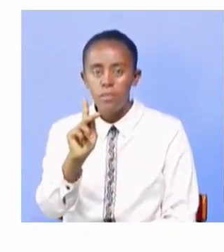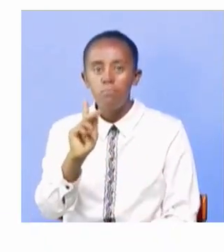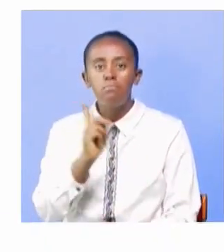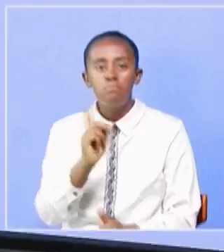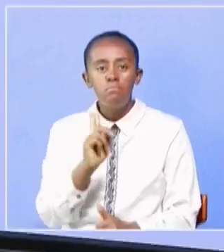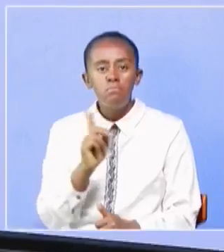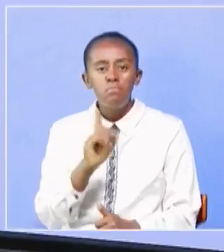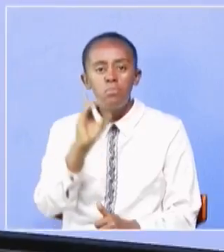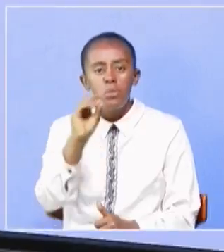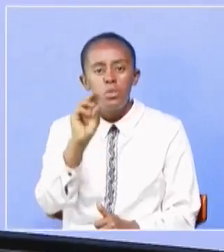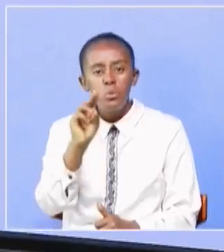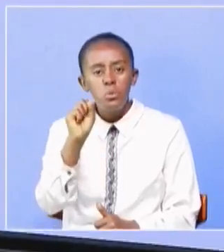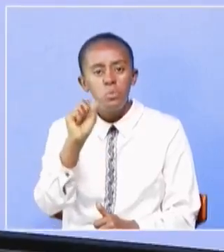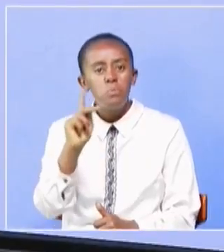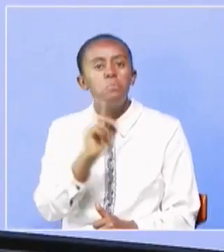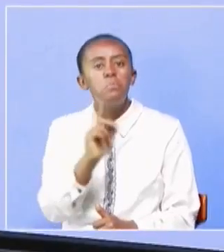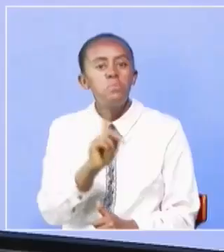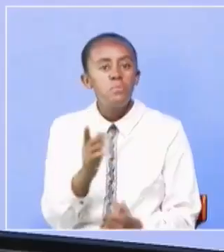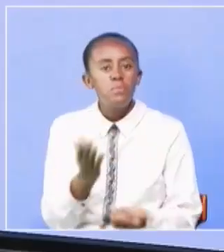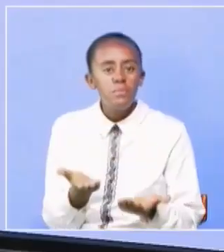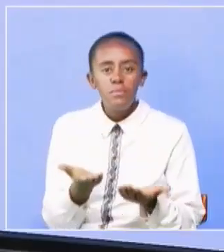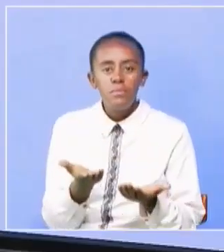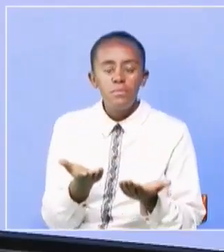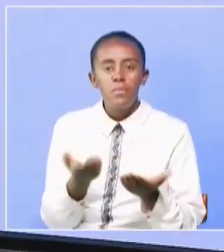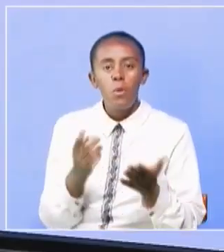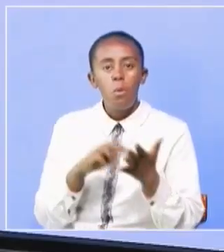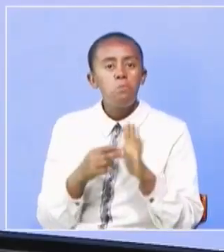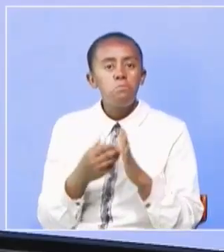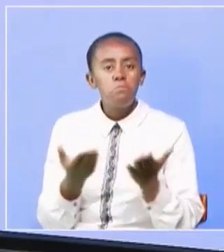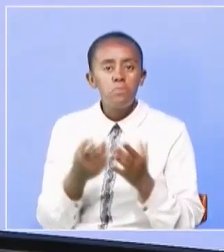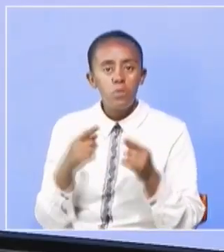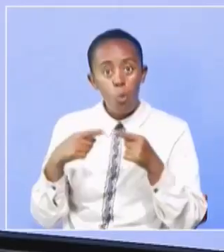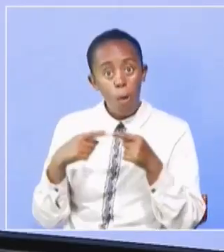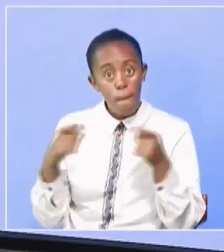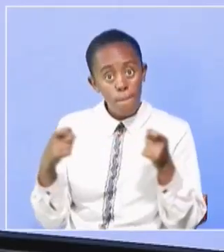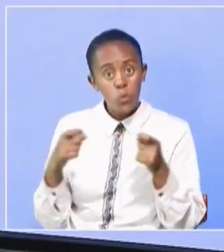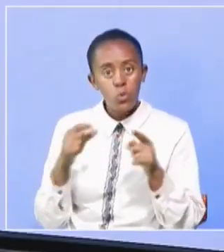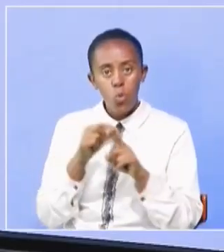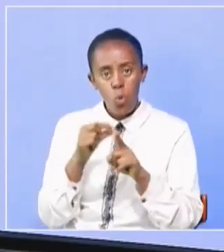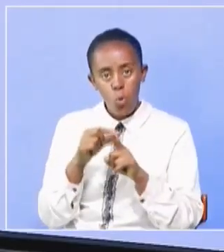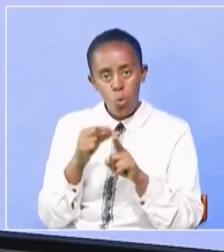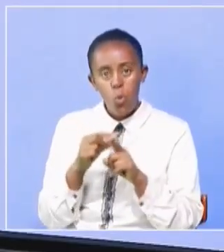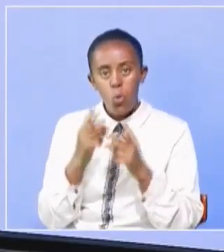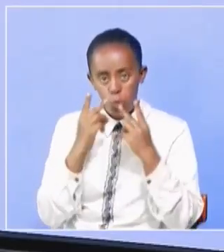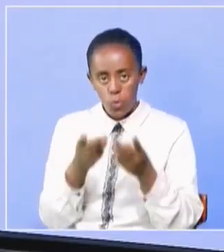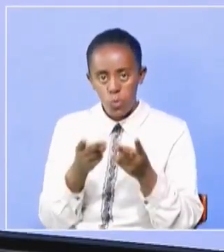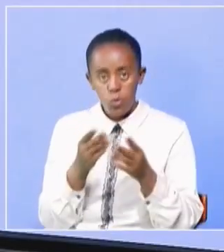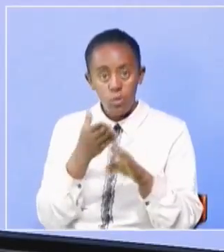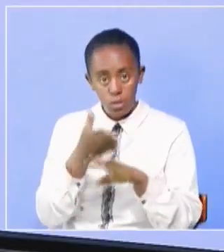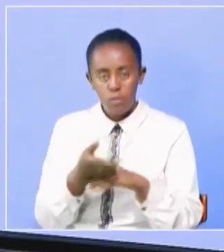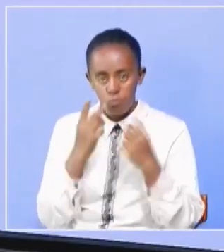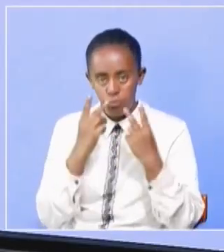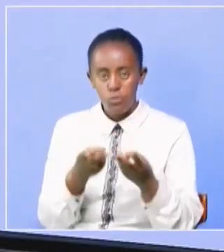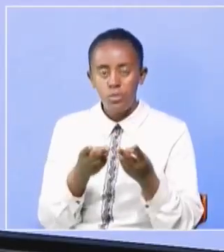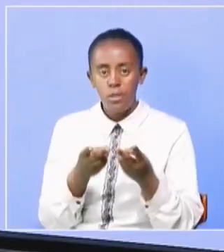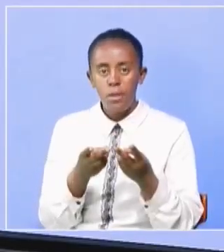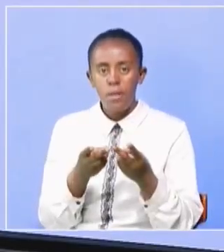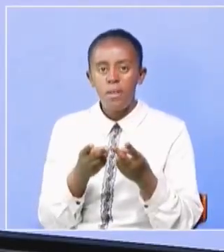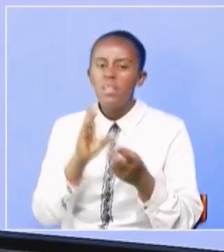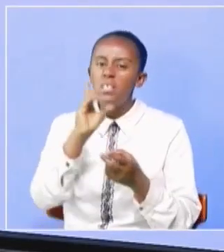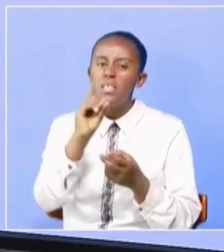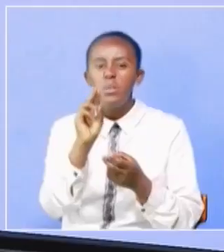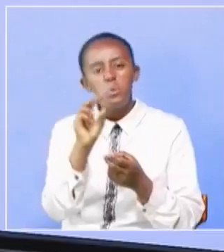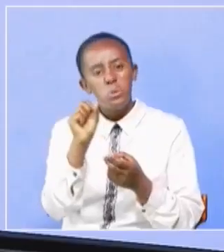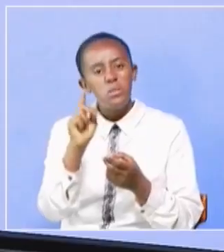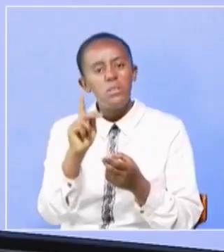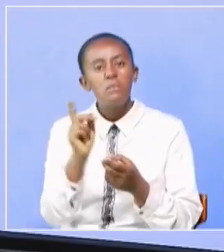So what does it mean, dusk? And it has an opposite word, and we're going to see it later on. But dusk, what